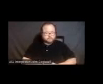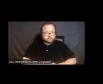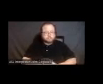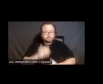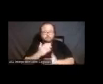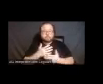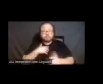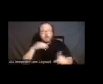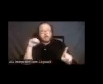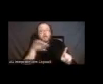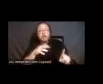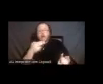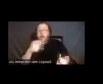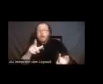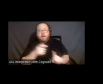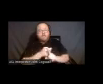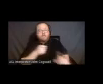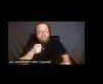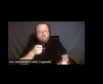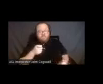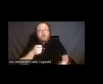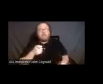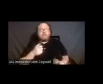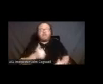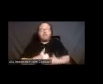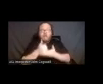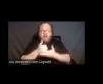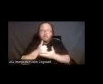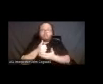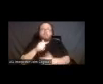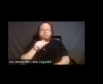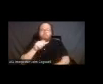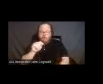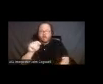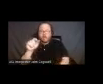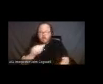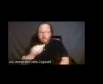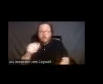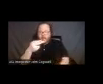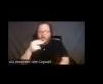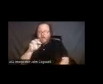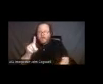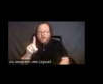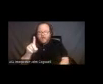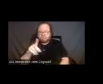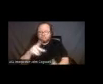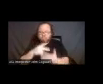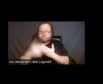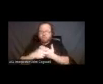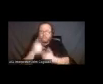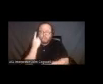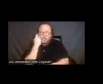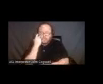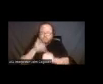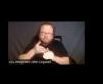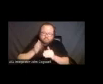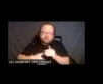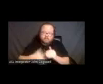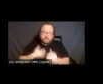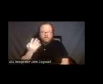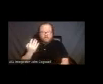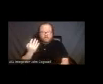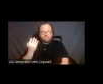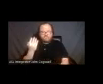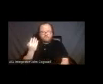My highlights, though, will come from the Help at Hand plan that had just ended. Again, it involved 14